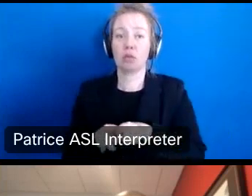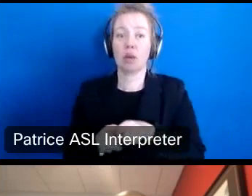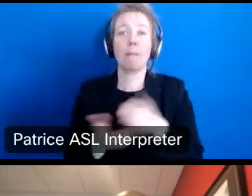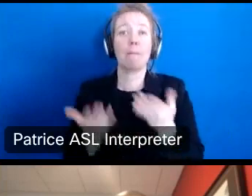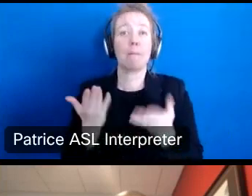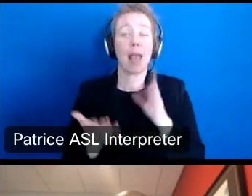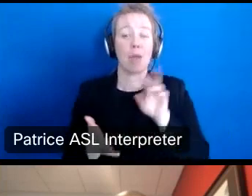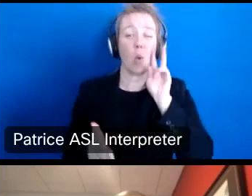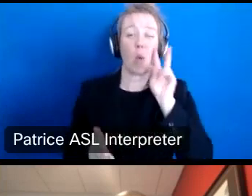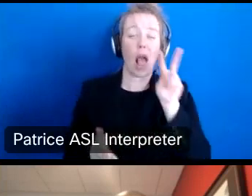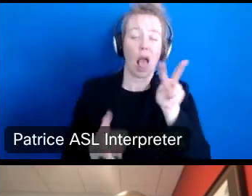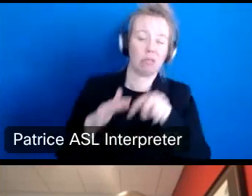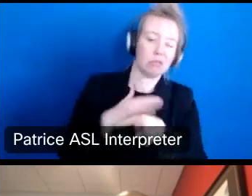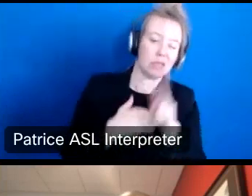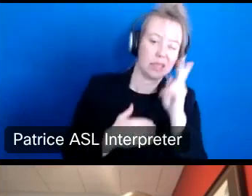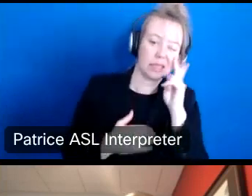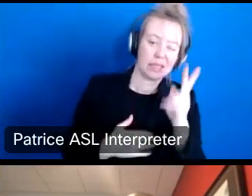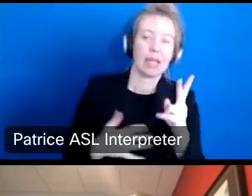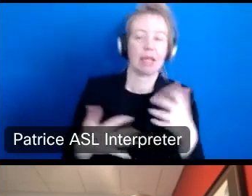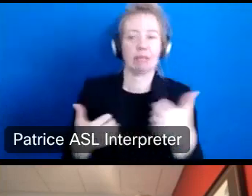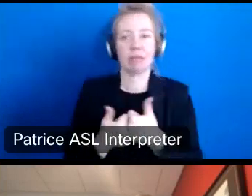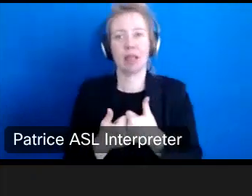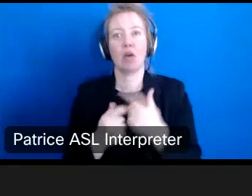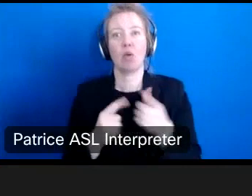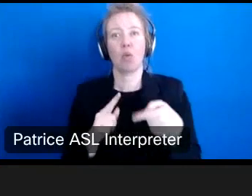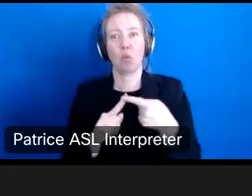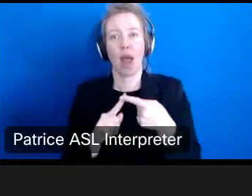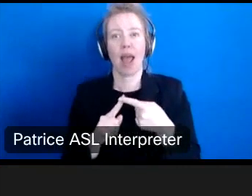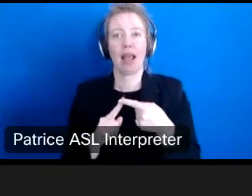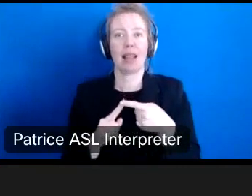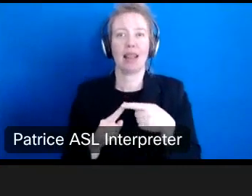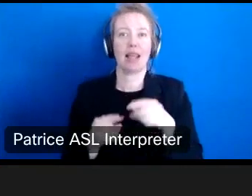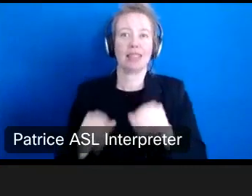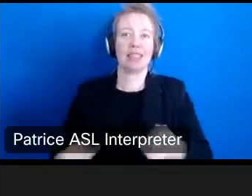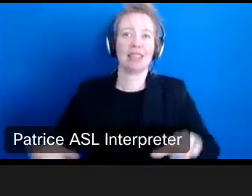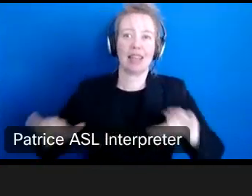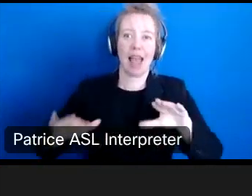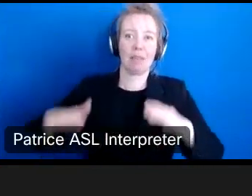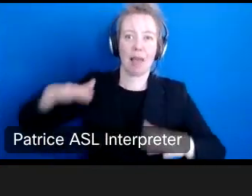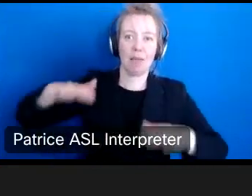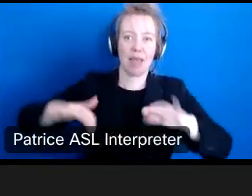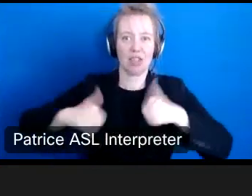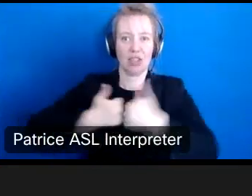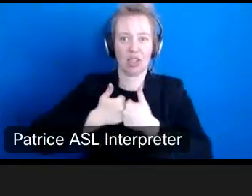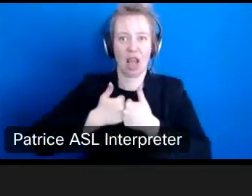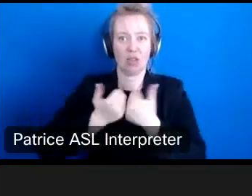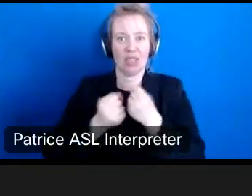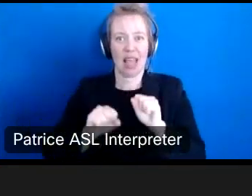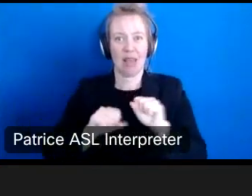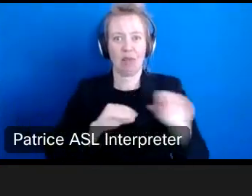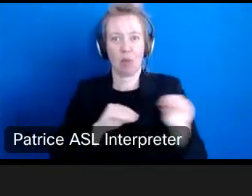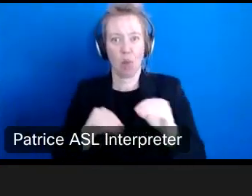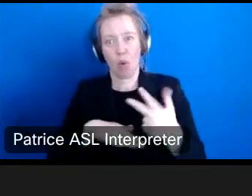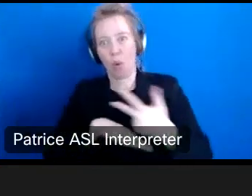dangerous locations, for example, challenging geometry that could potentially result in crashes. So while I'm